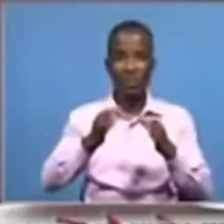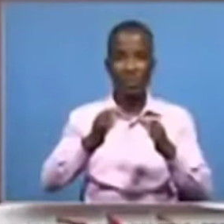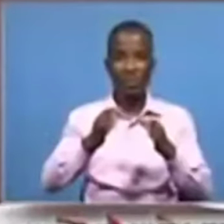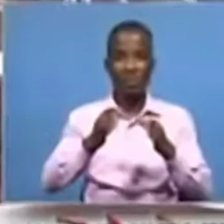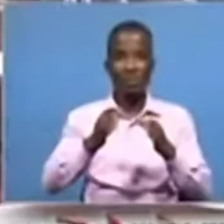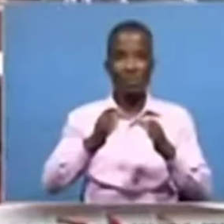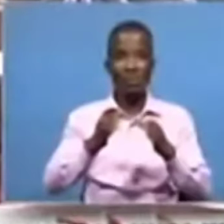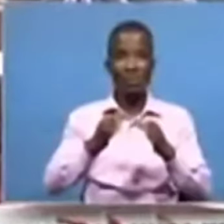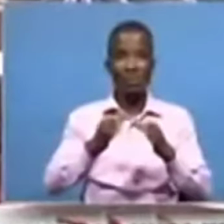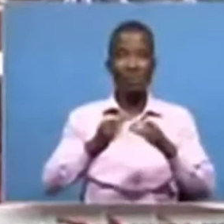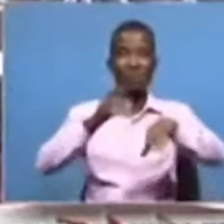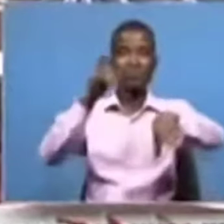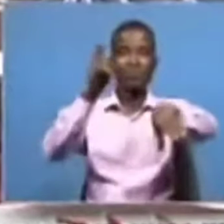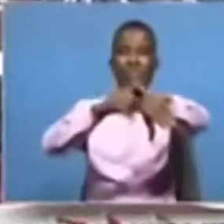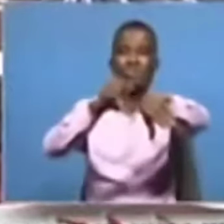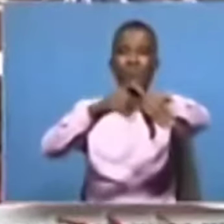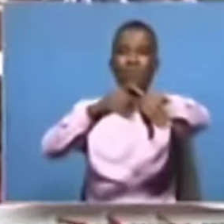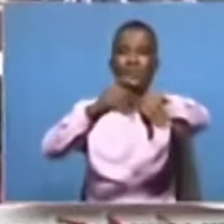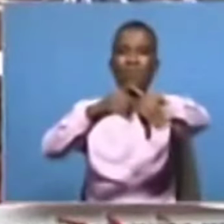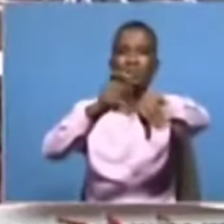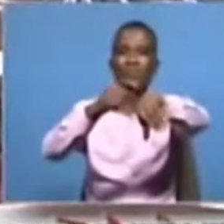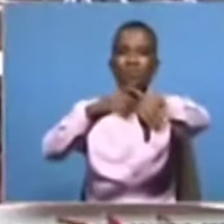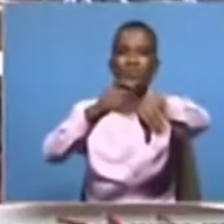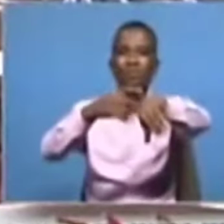punitive costs. Your time is up. Malted.